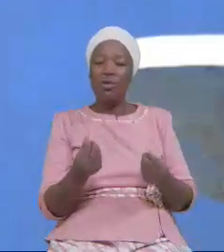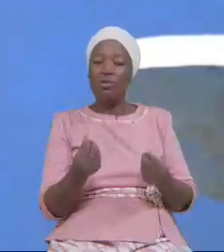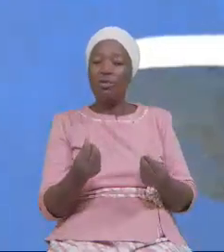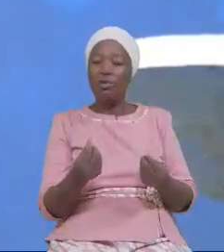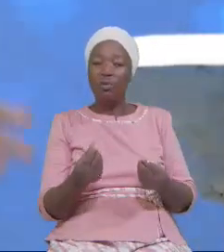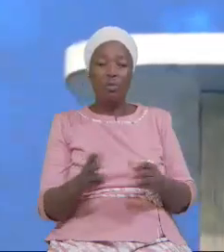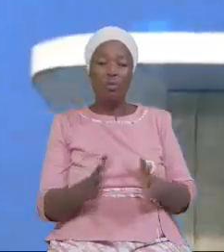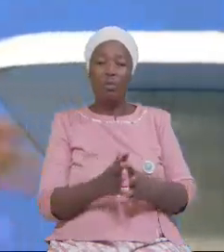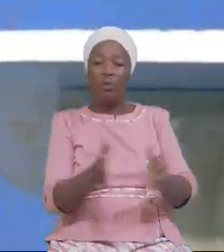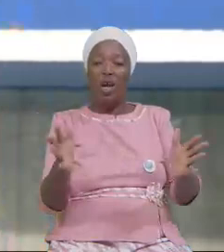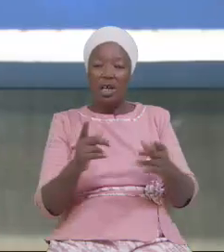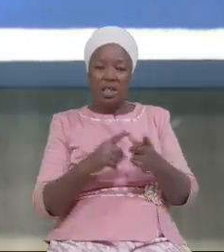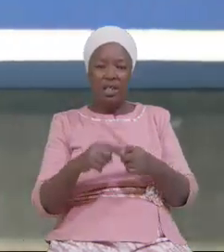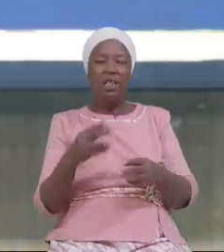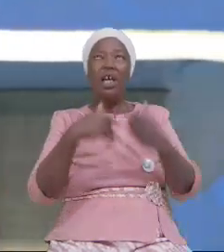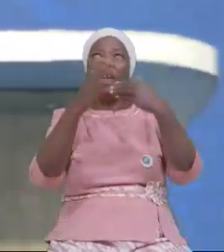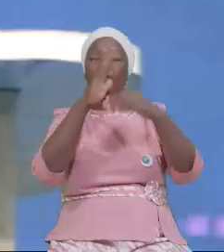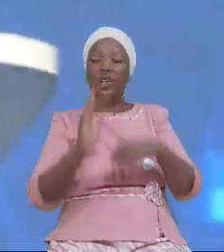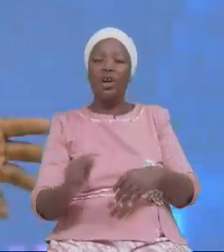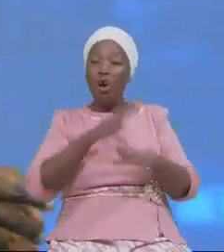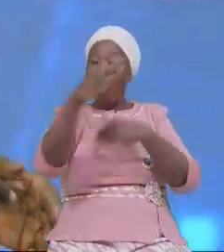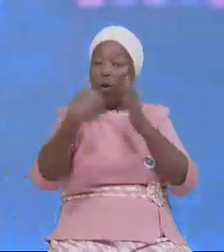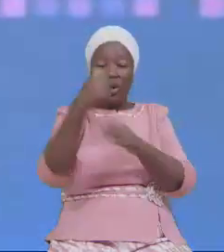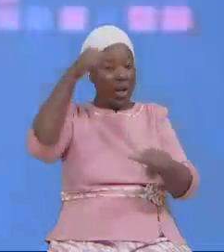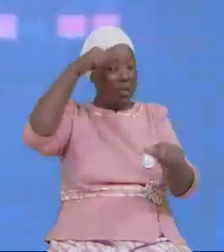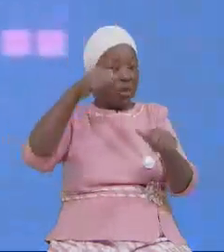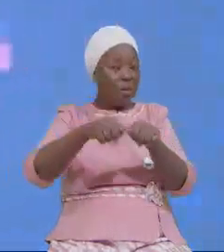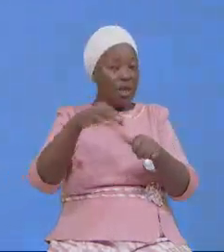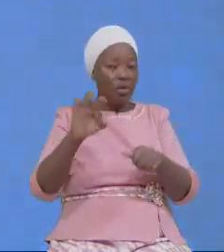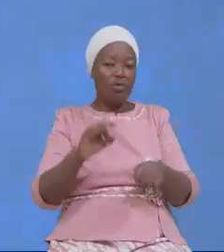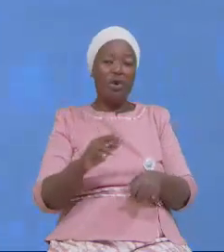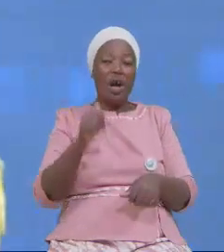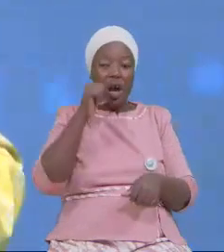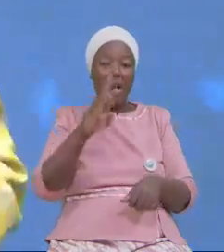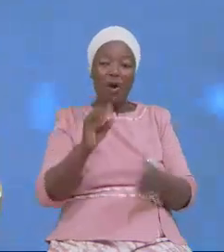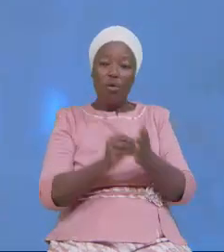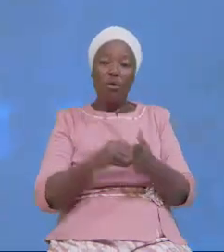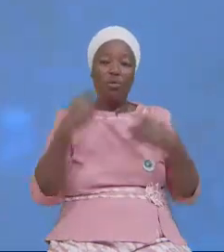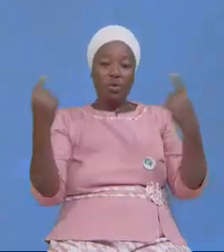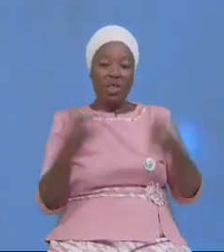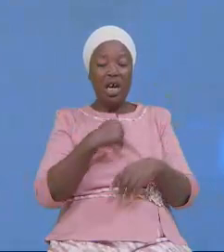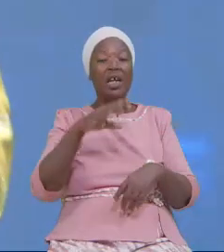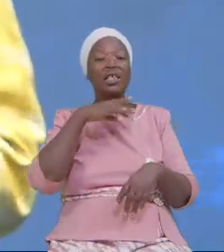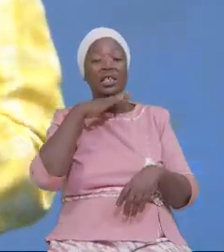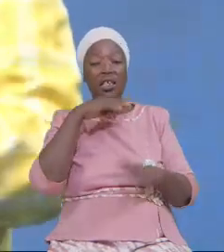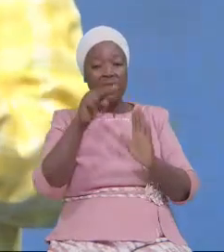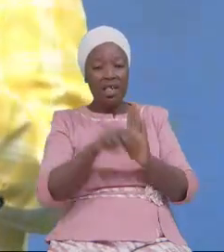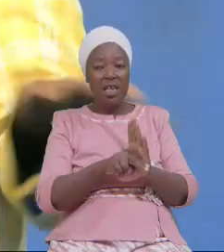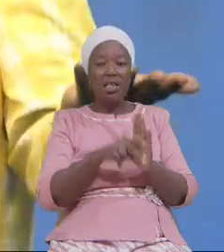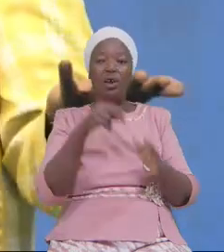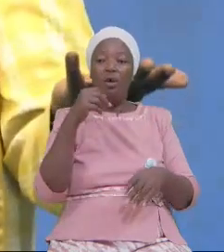heavenly, all the remembrance of our own sin, of our dirtiness, of